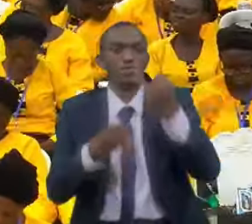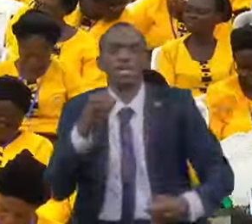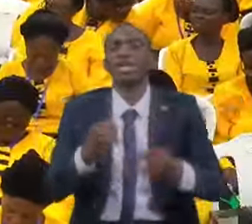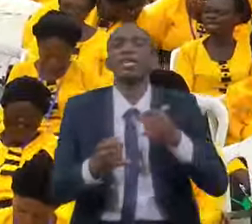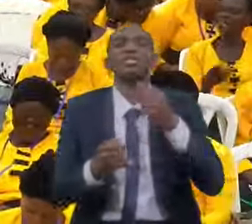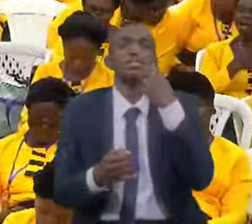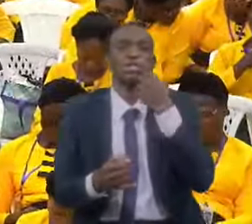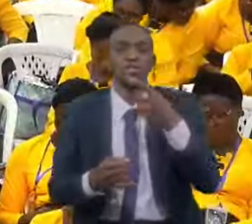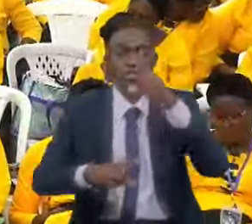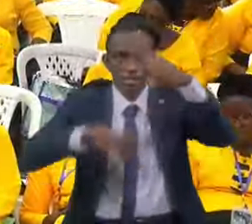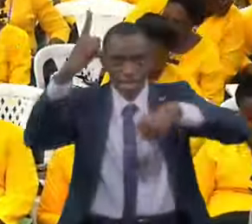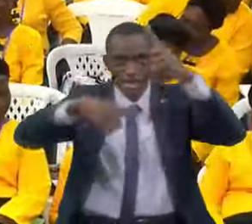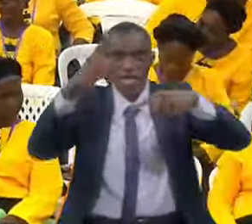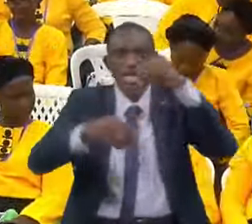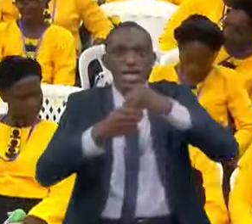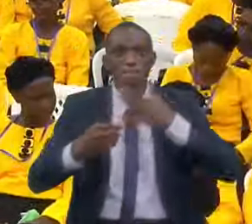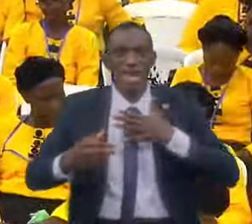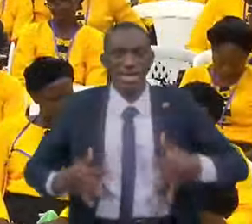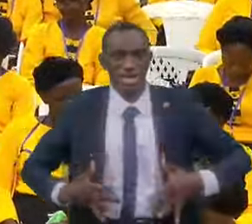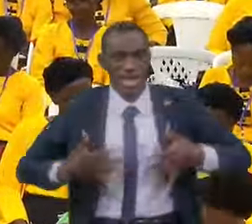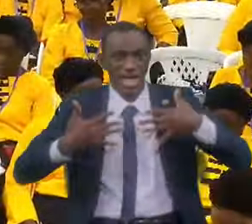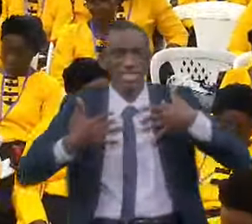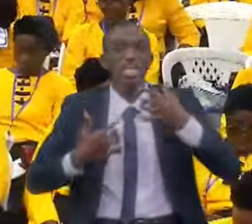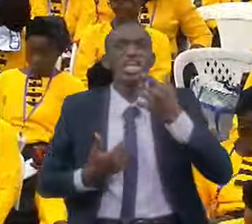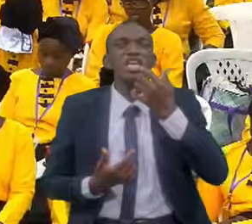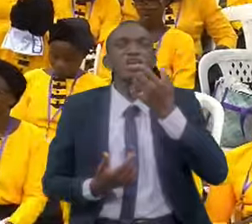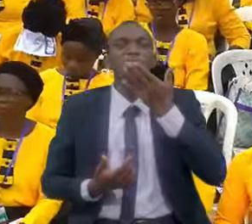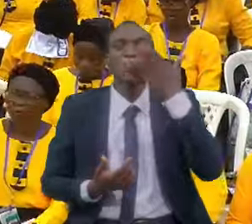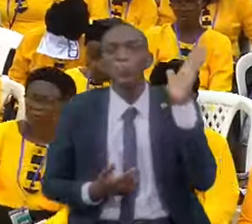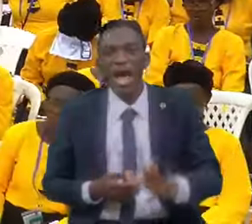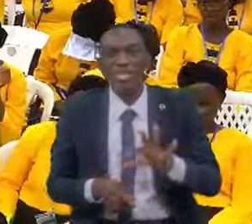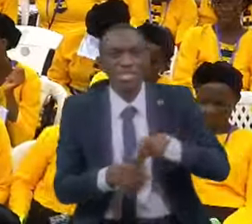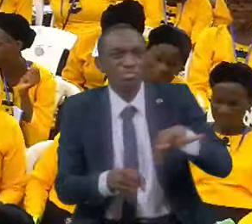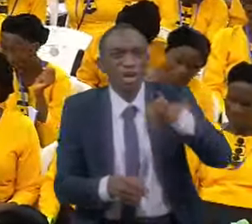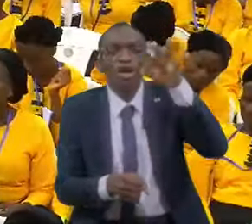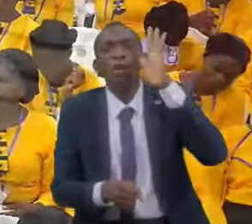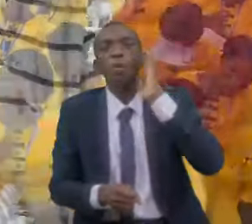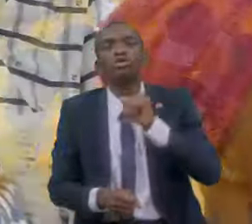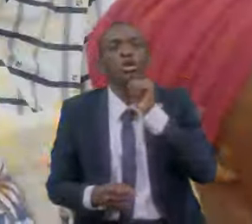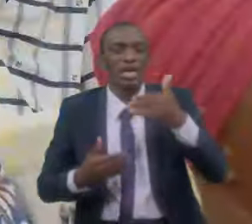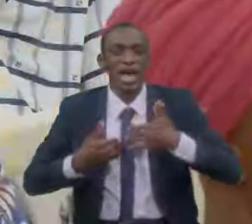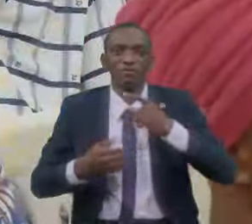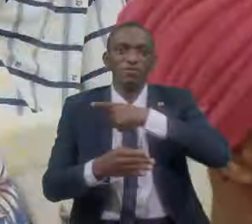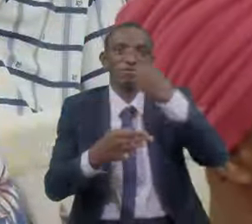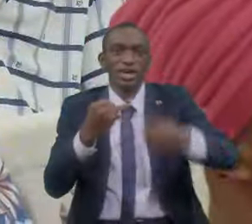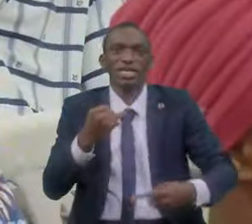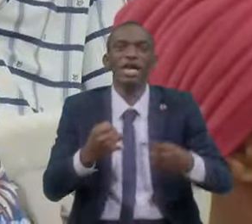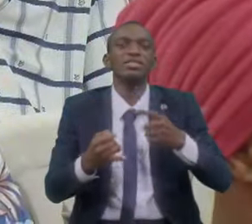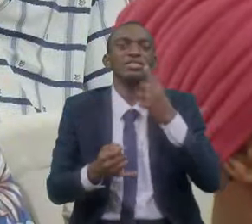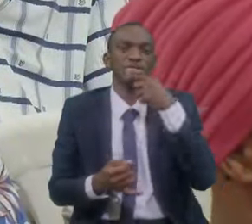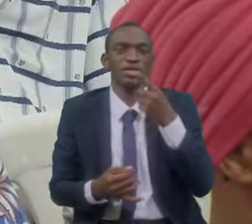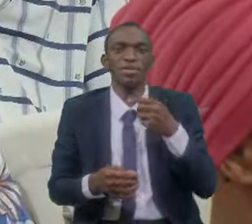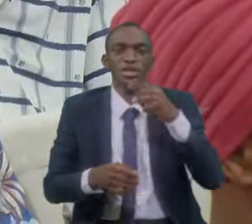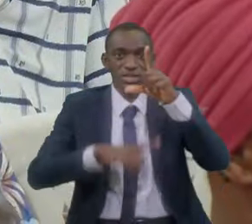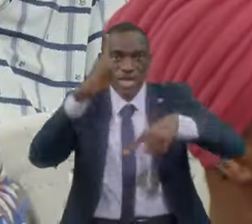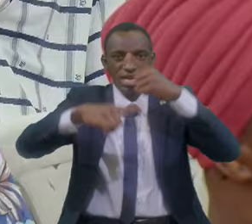my life, evil spirits will not have the final say. In my